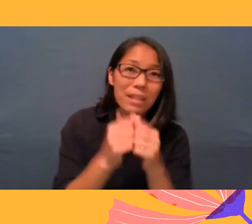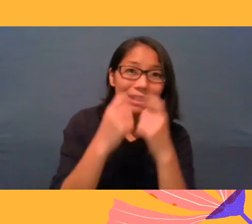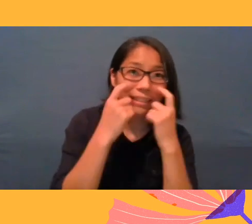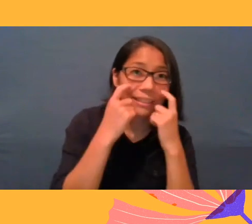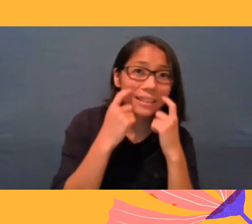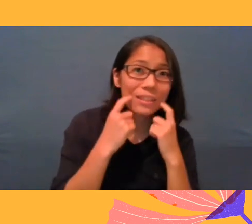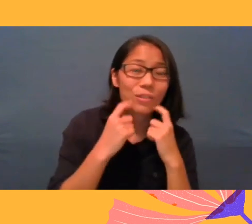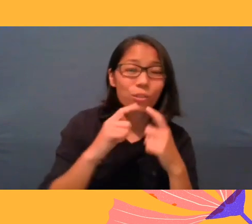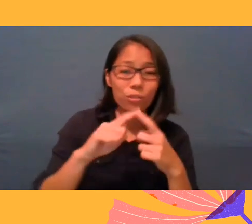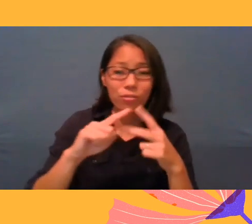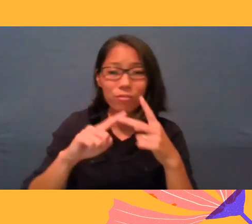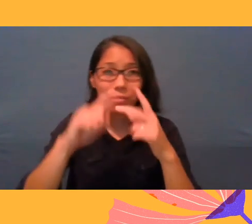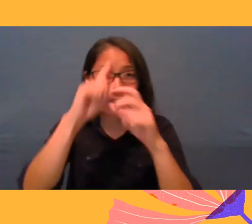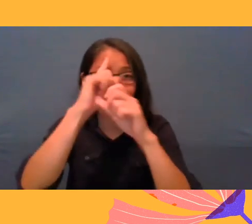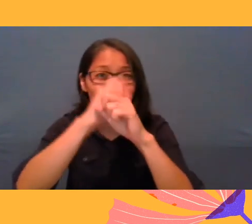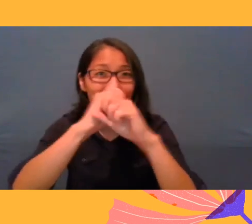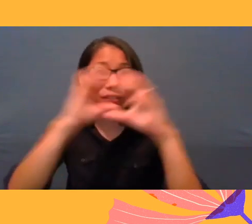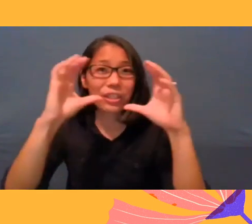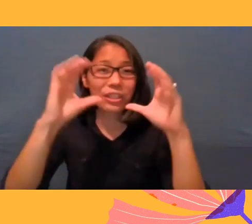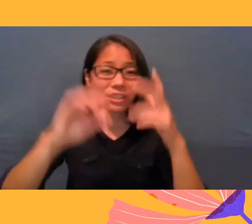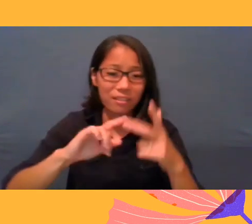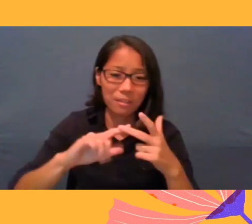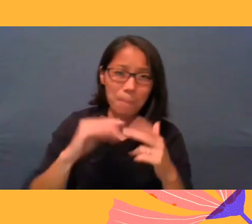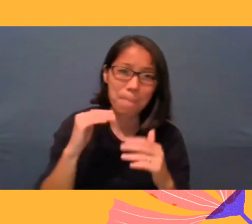visioning, mythology,